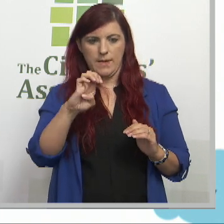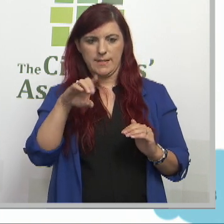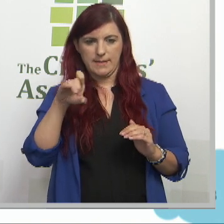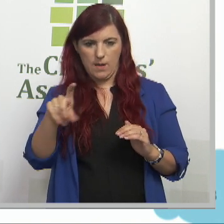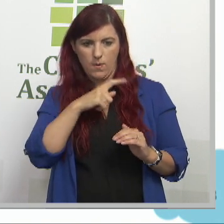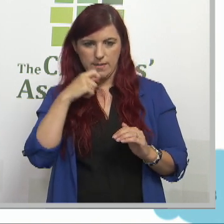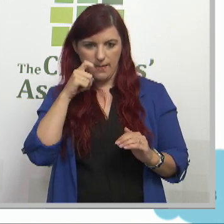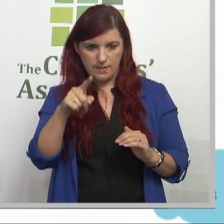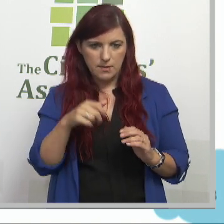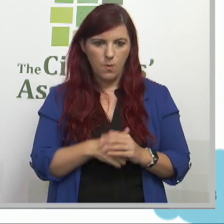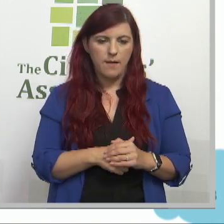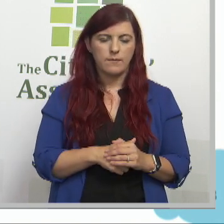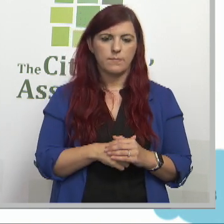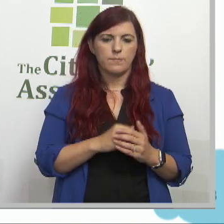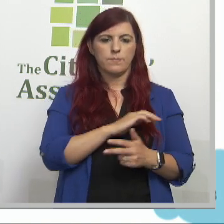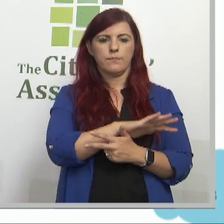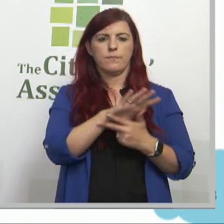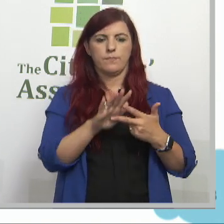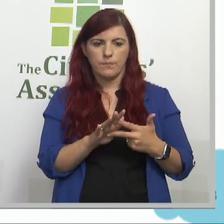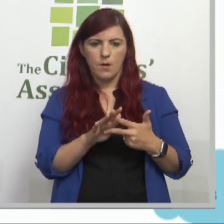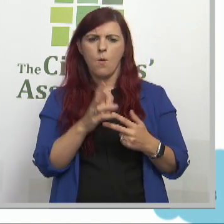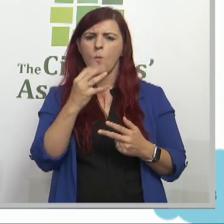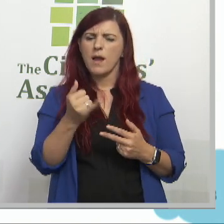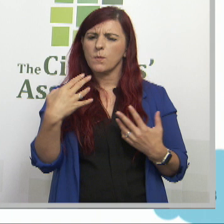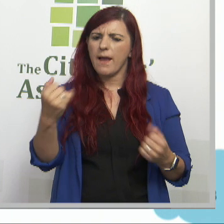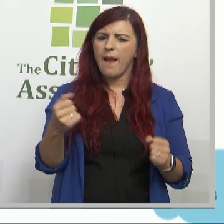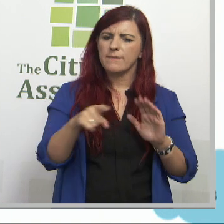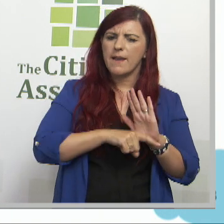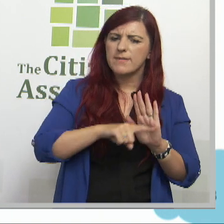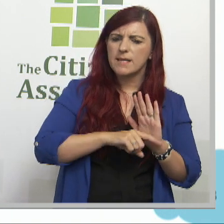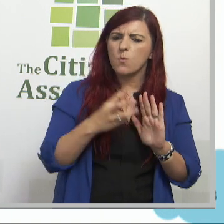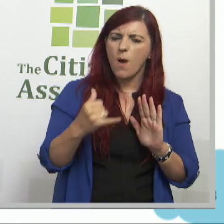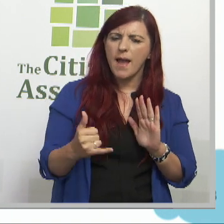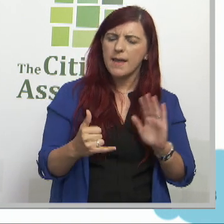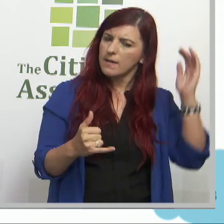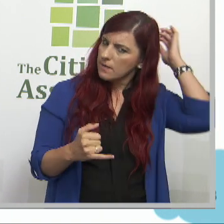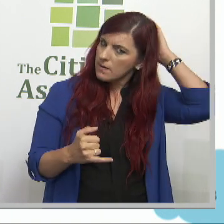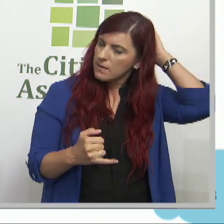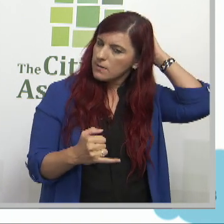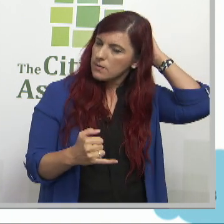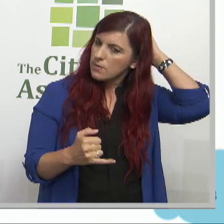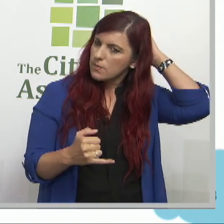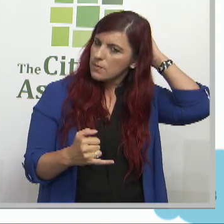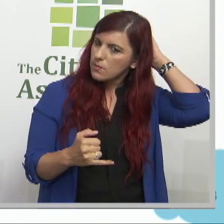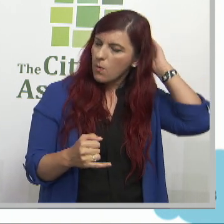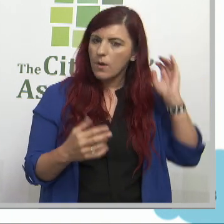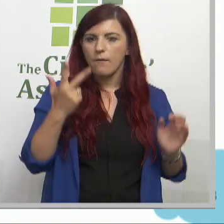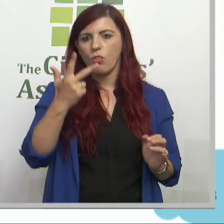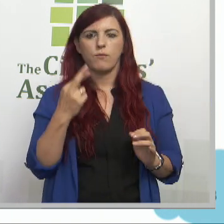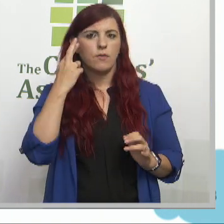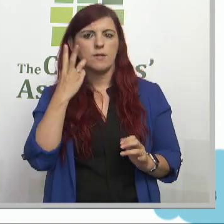span. Why do they run deficits? Well, there's 3 reasons cited, usually, by economists. Like, the first